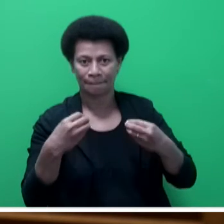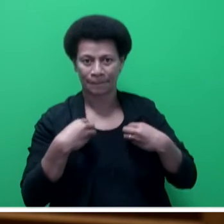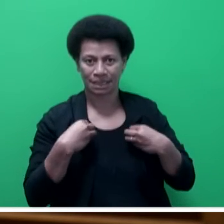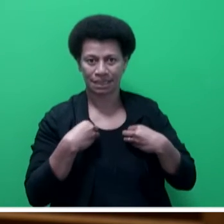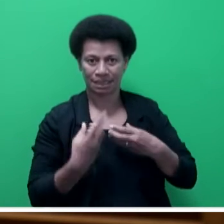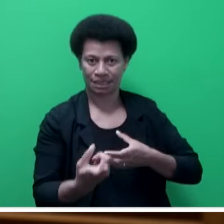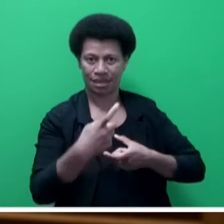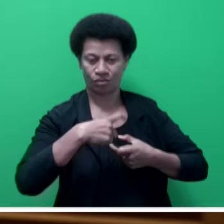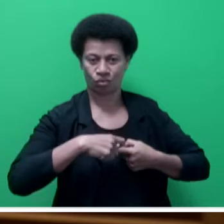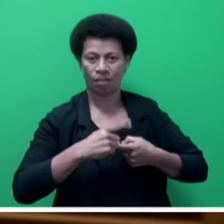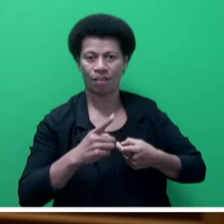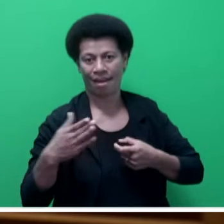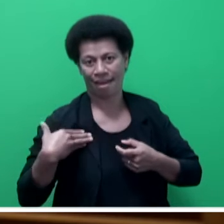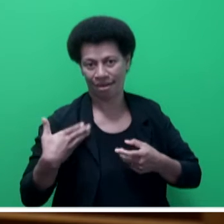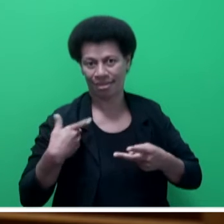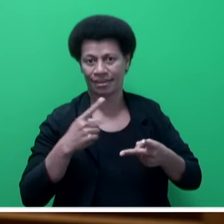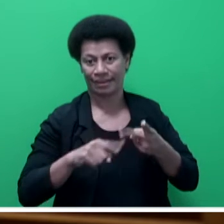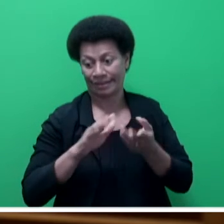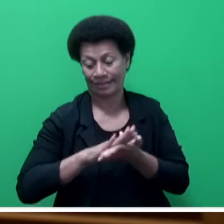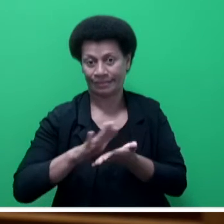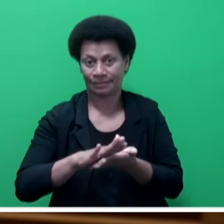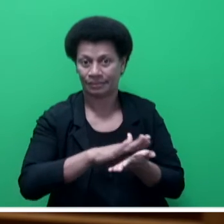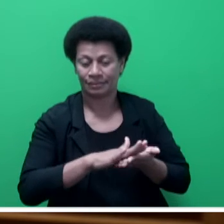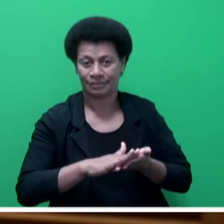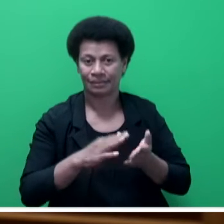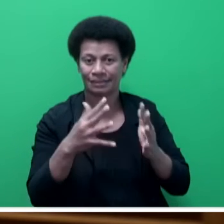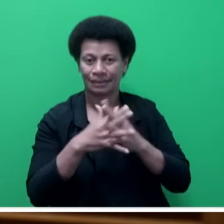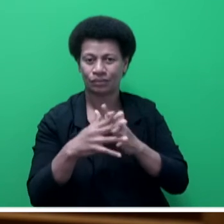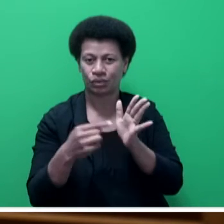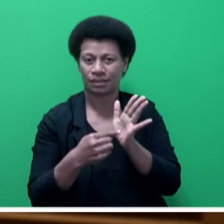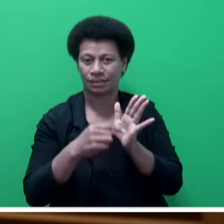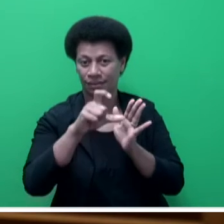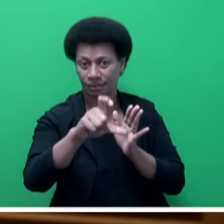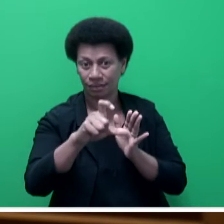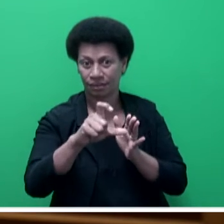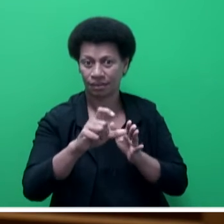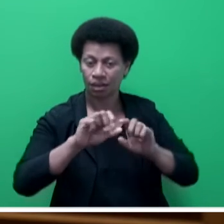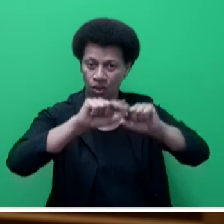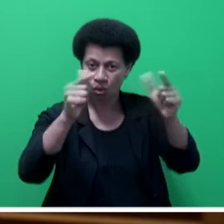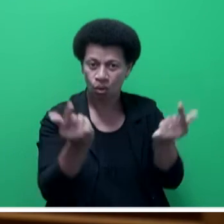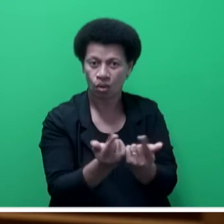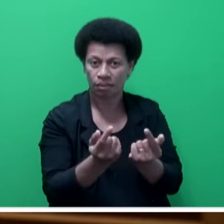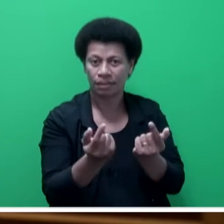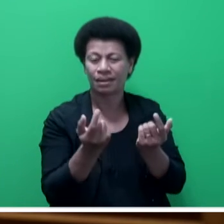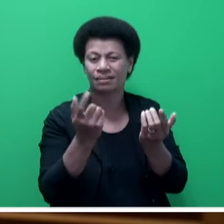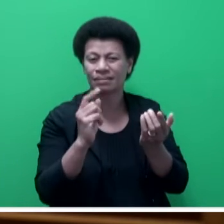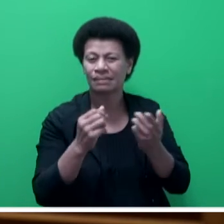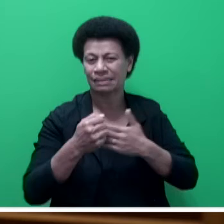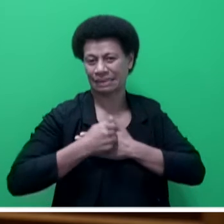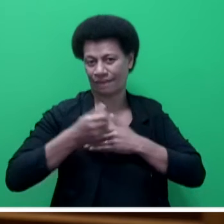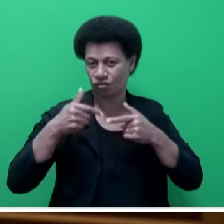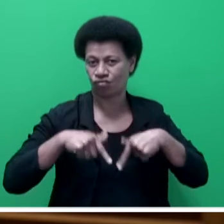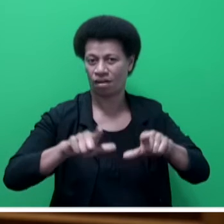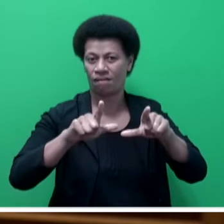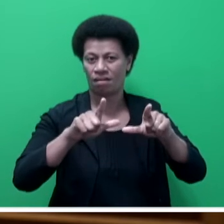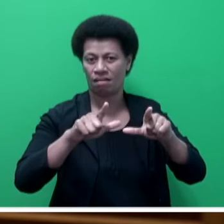and hygiene protocols that are aligned with WTTC's global safe travels protocols. So this may seem just